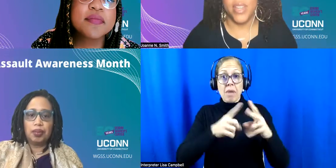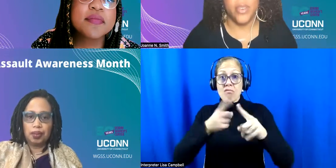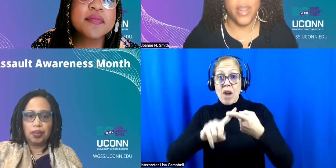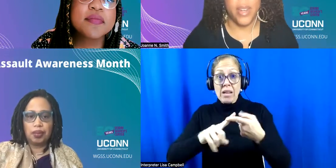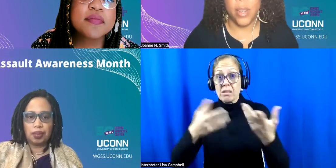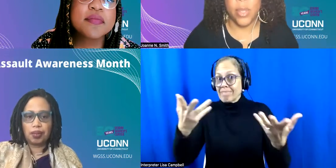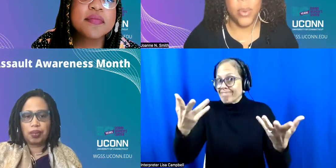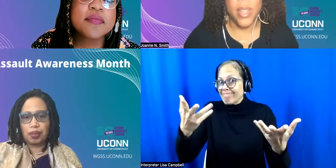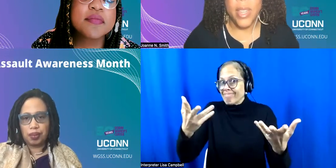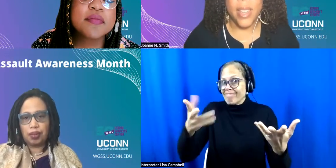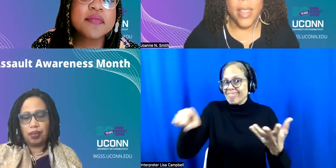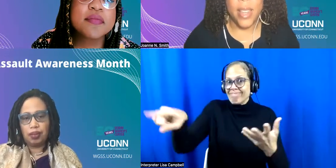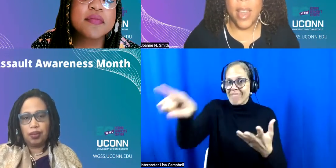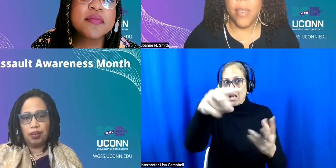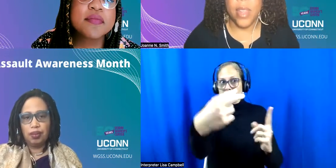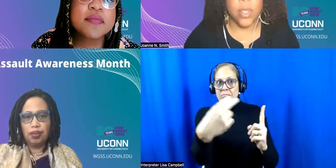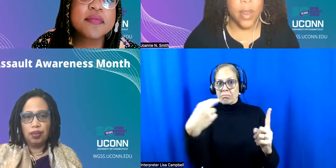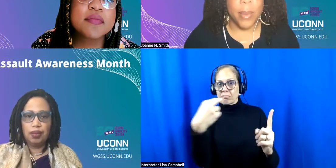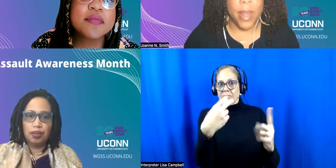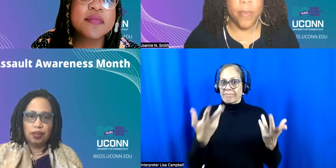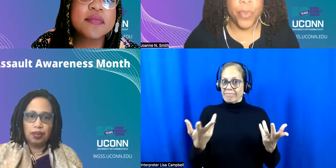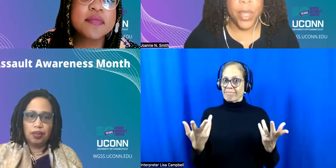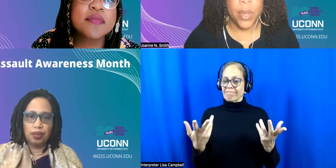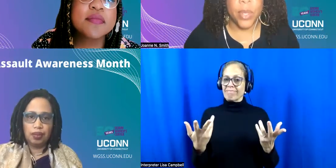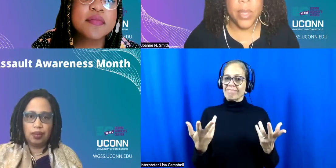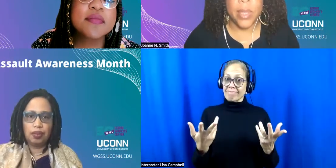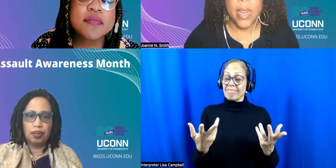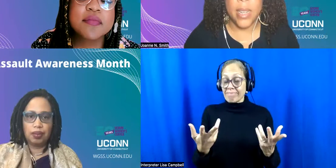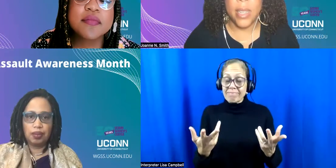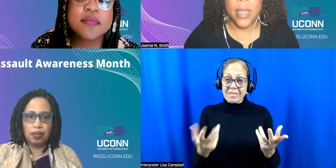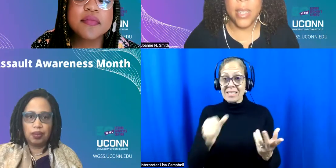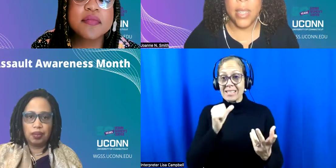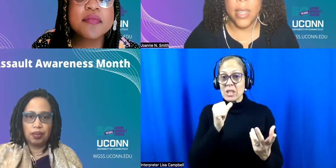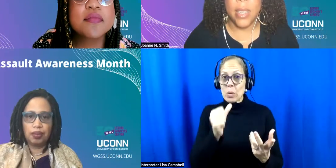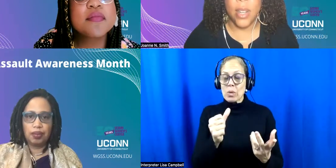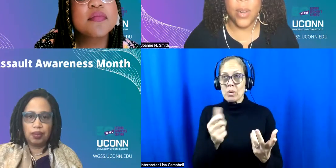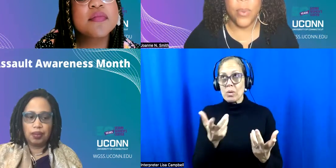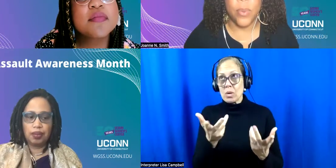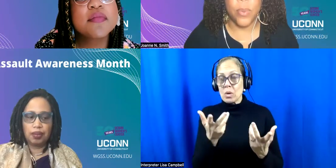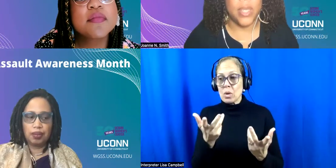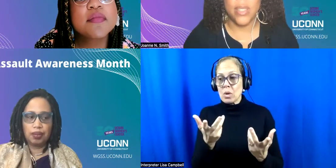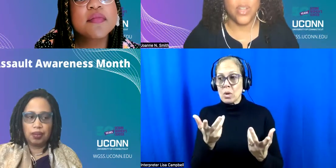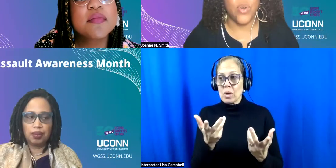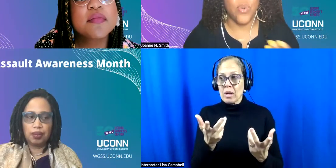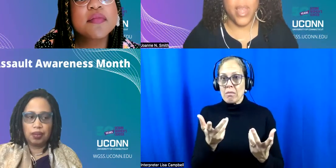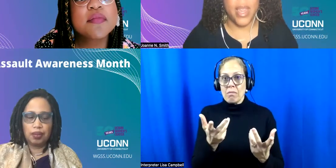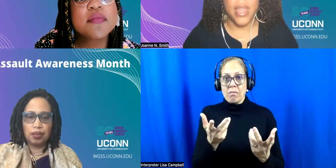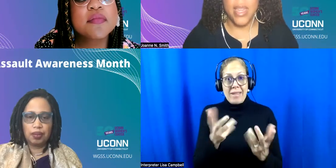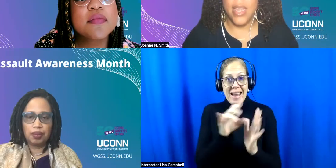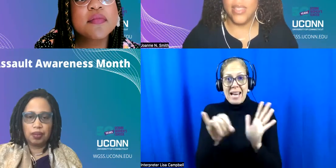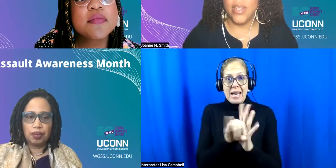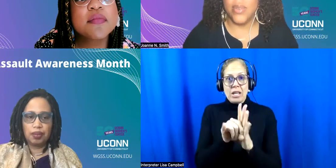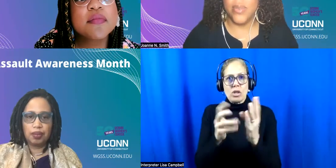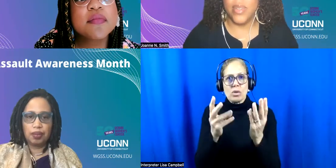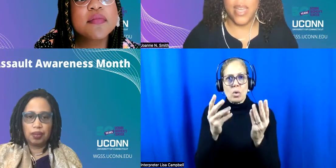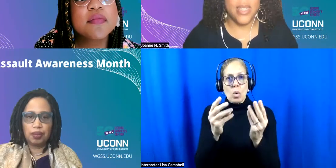saved on the internet now. So yeah, everything is written about, you know, so it's not an identity that, you know, will just go away.